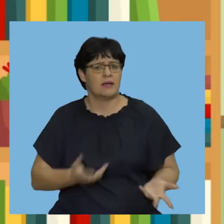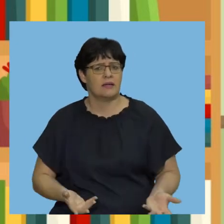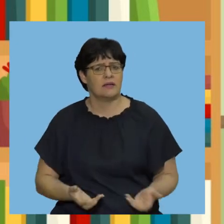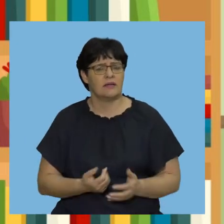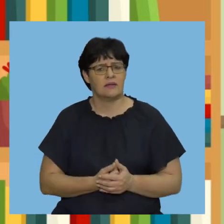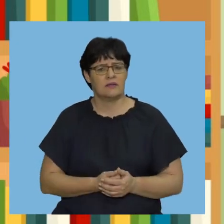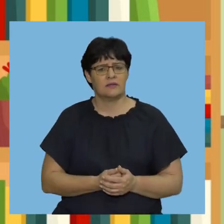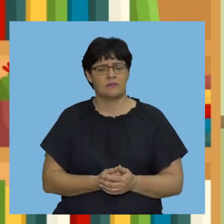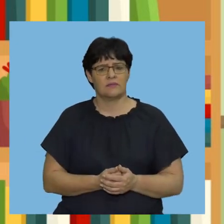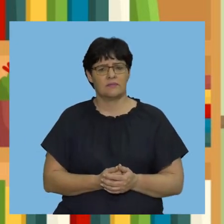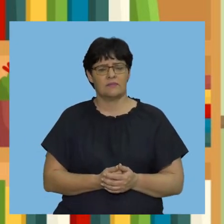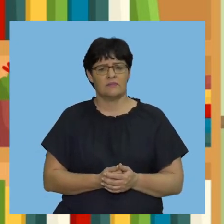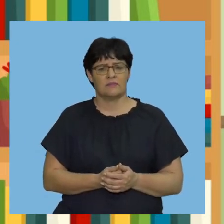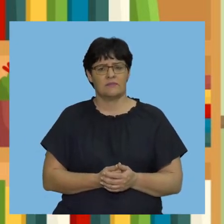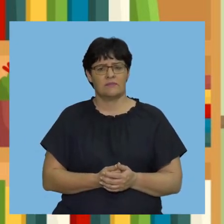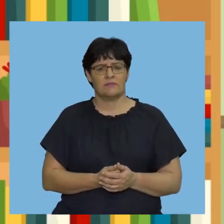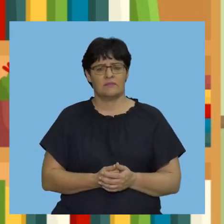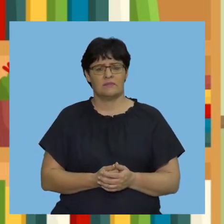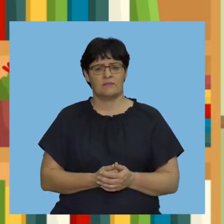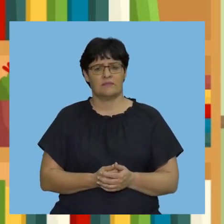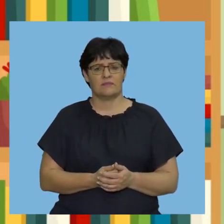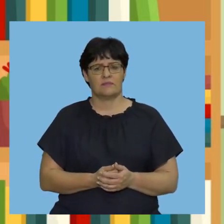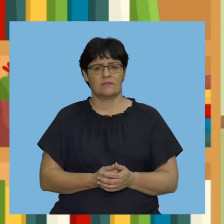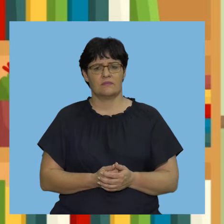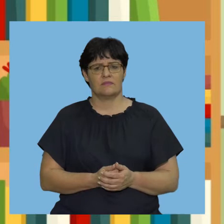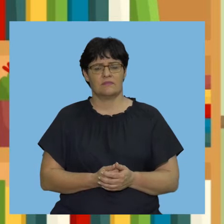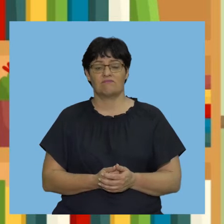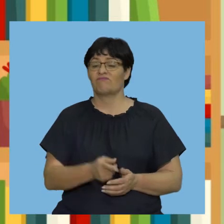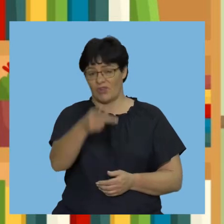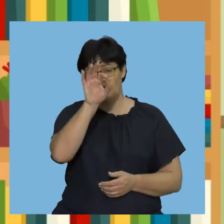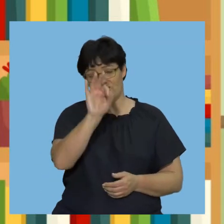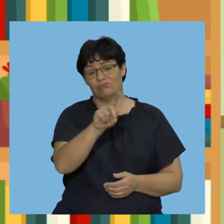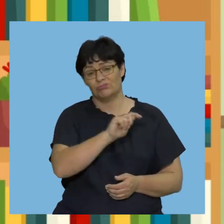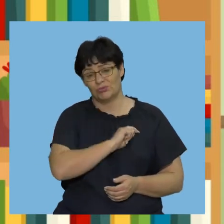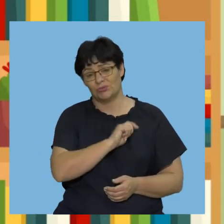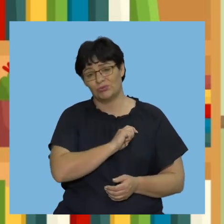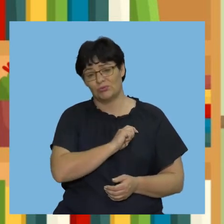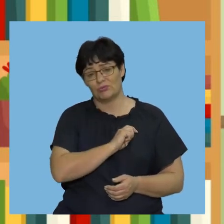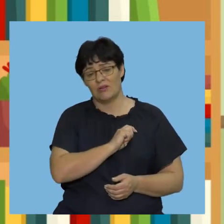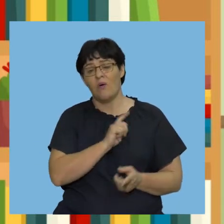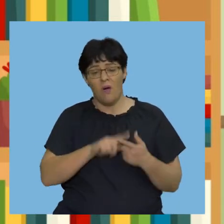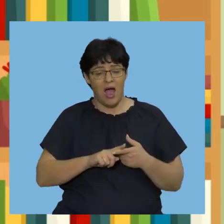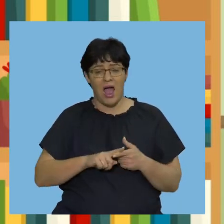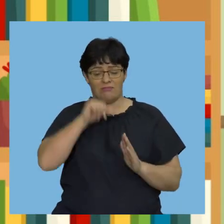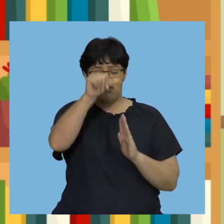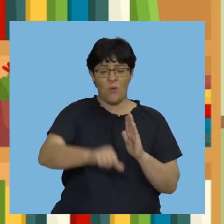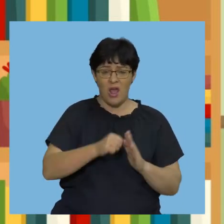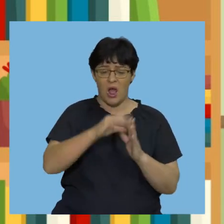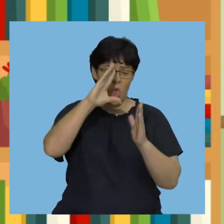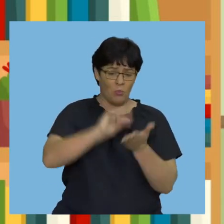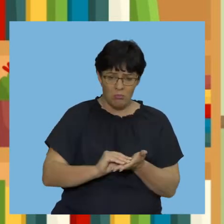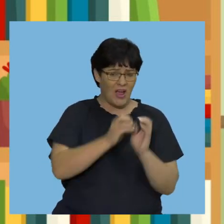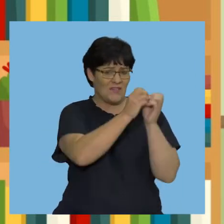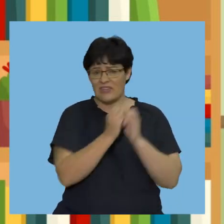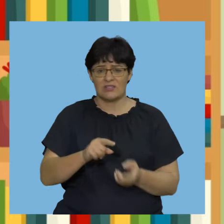fix her puncture because she didn't have her puncture repair kit. That's true. She couldn't fix her